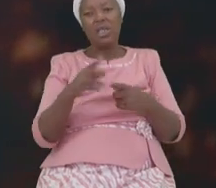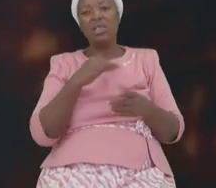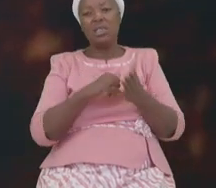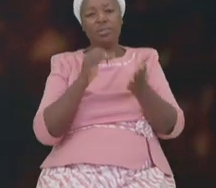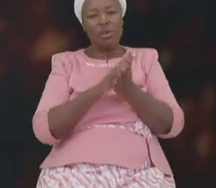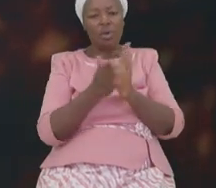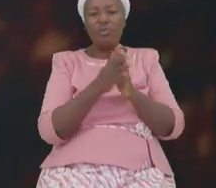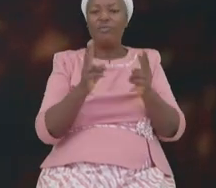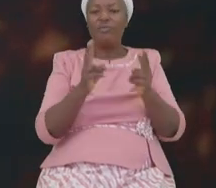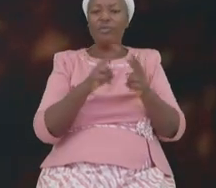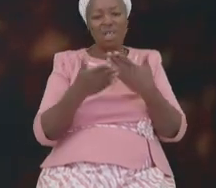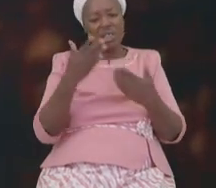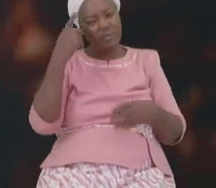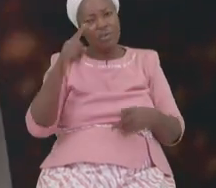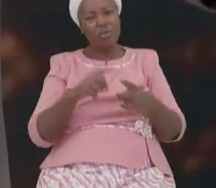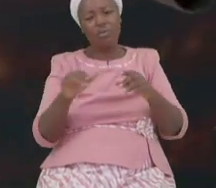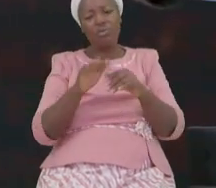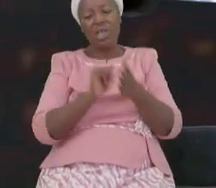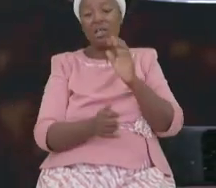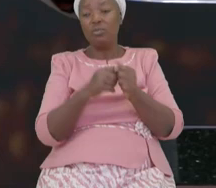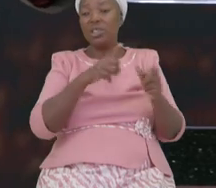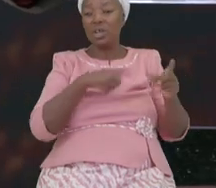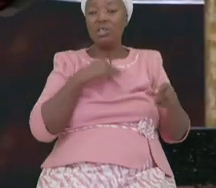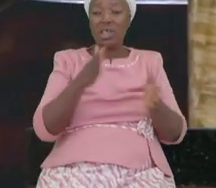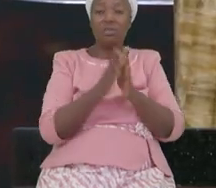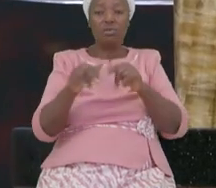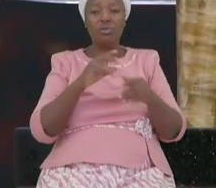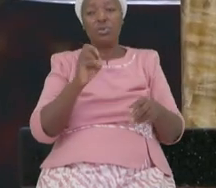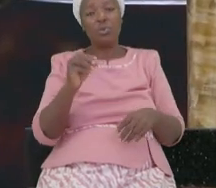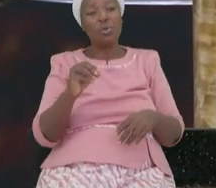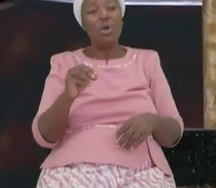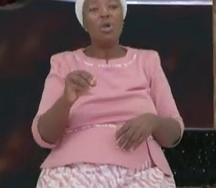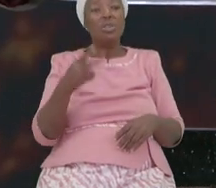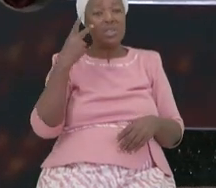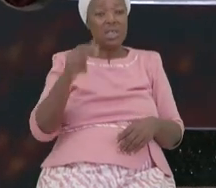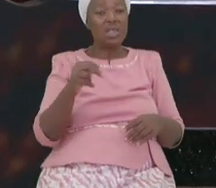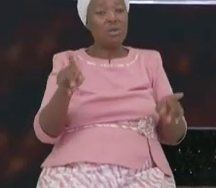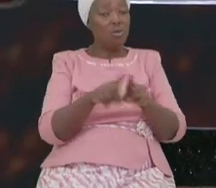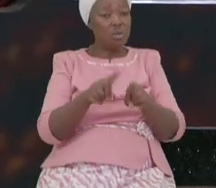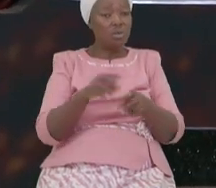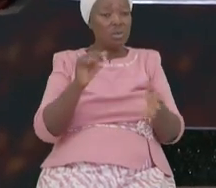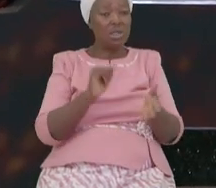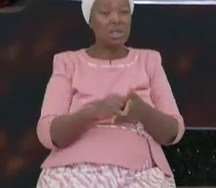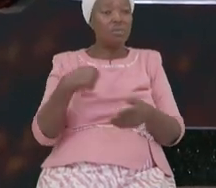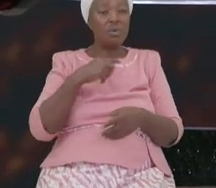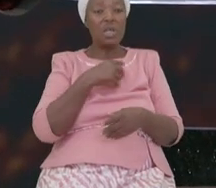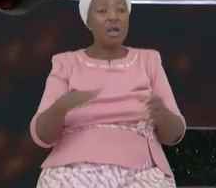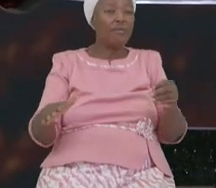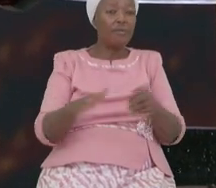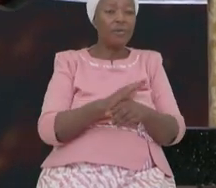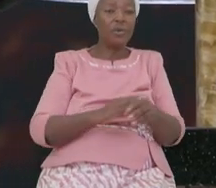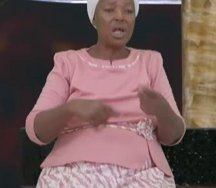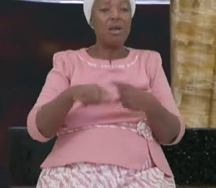for you to do what the Lord is saying. Wherefore, seeing we also are compassed about with